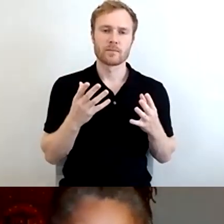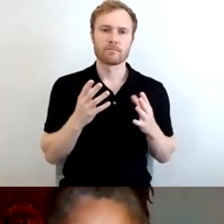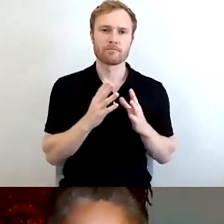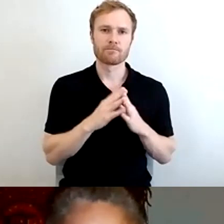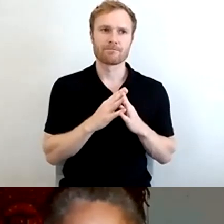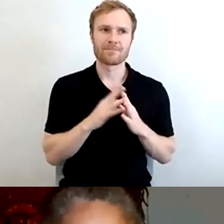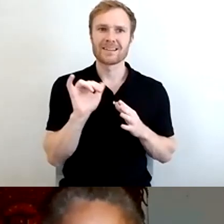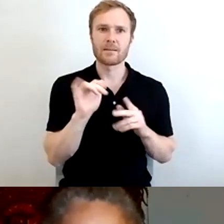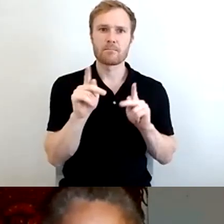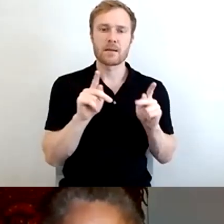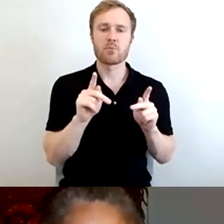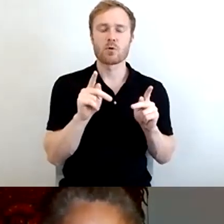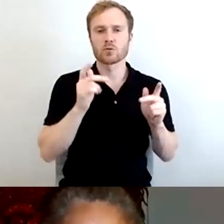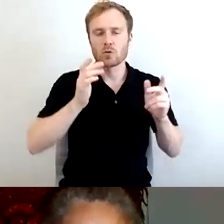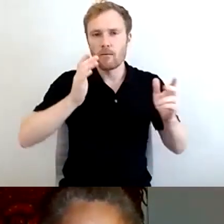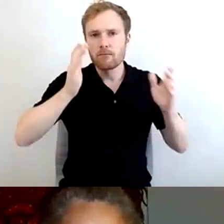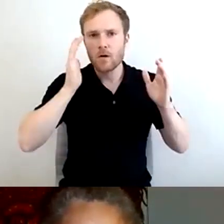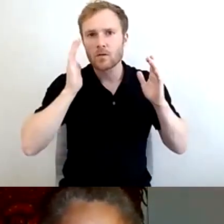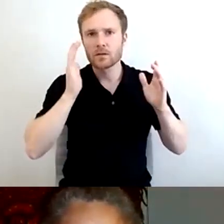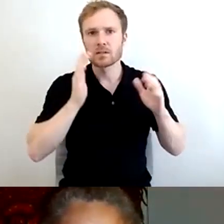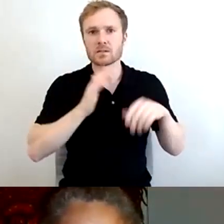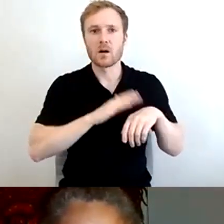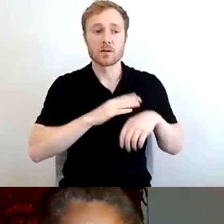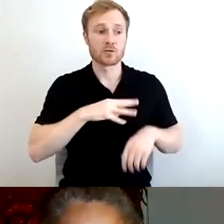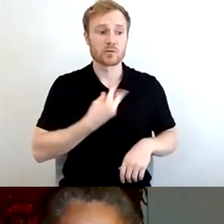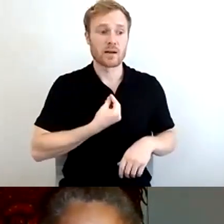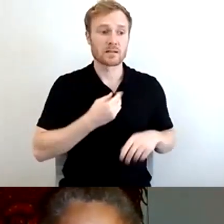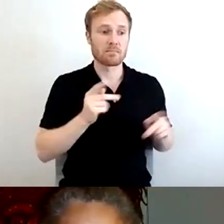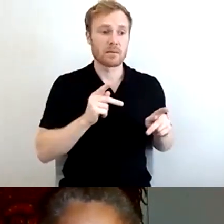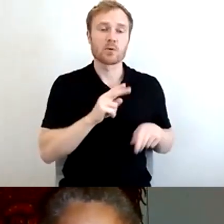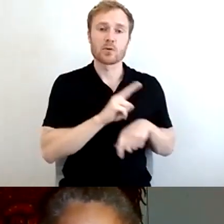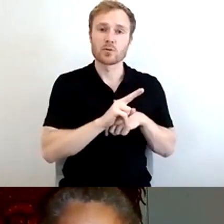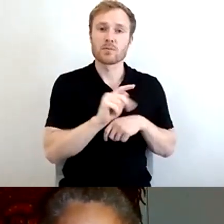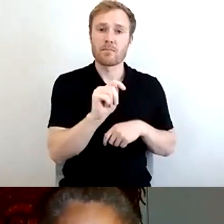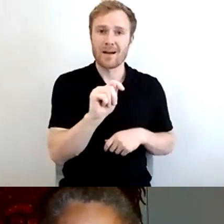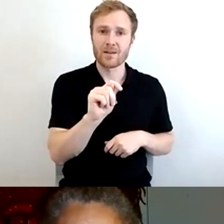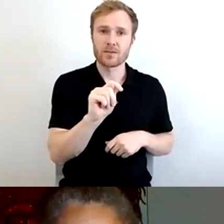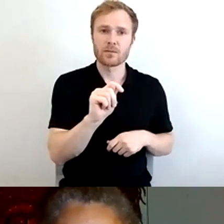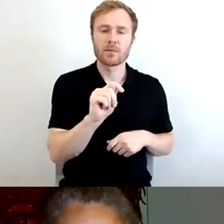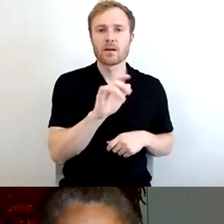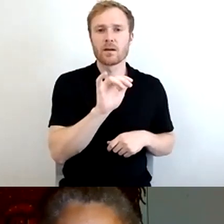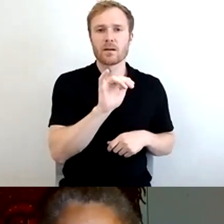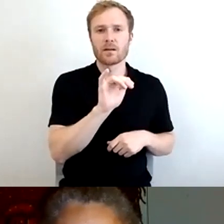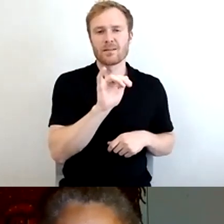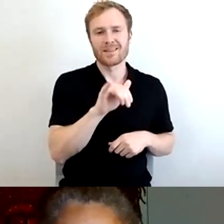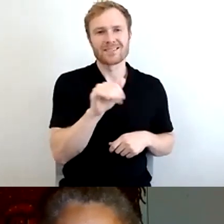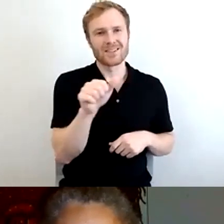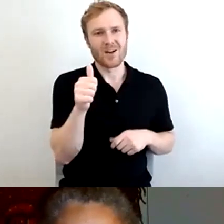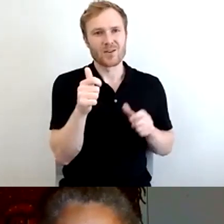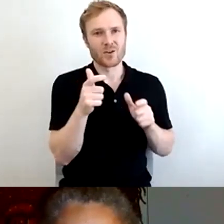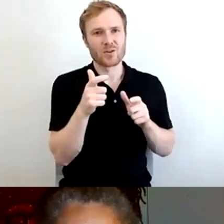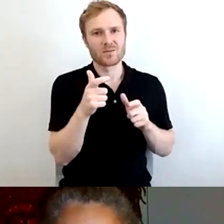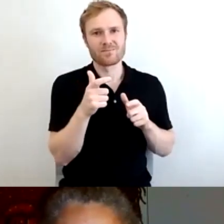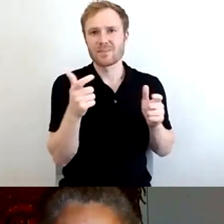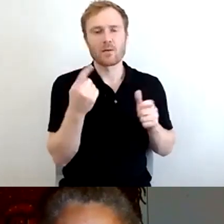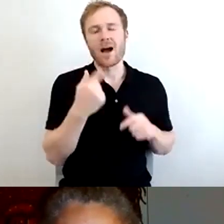like people are so focused on trans people using the bathroom. That's another huge one. I just